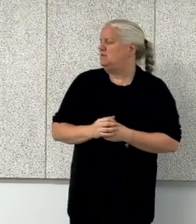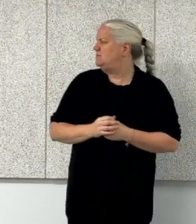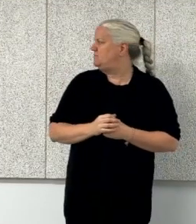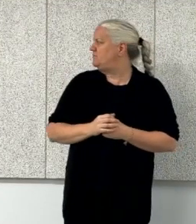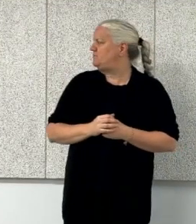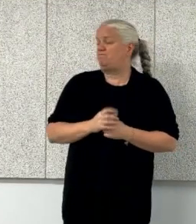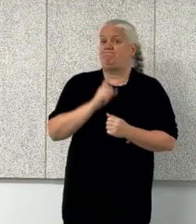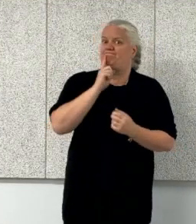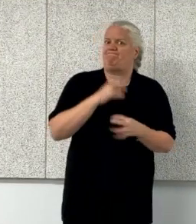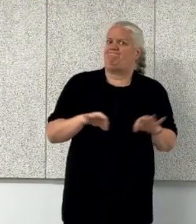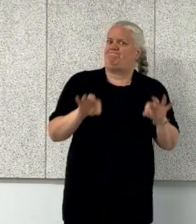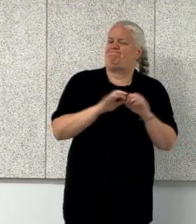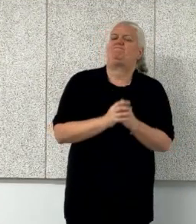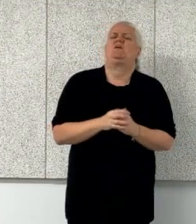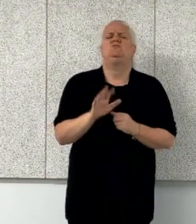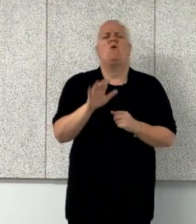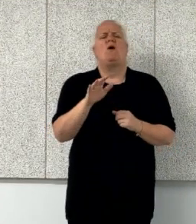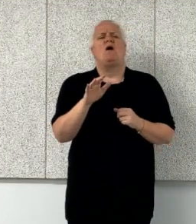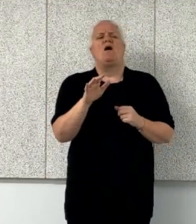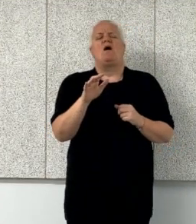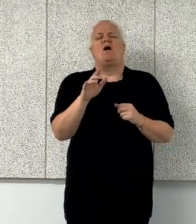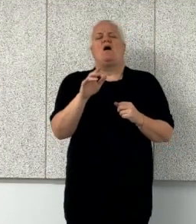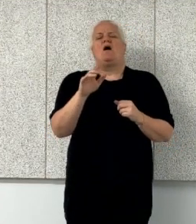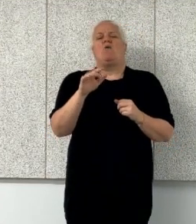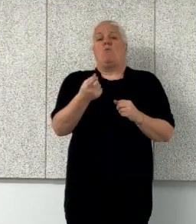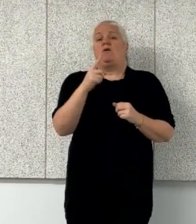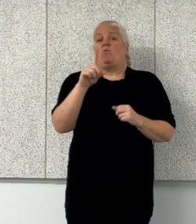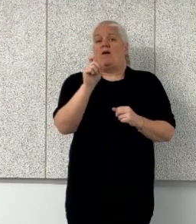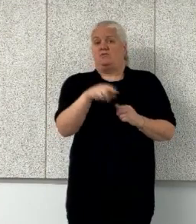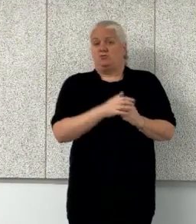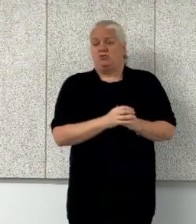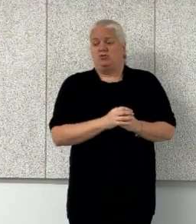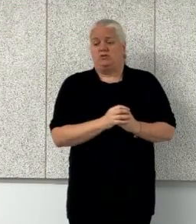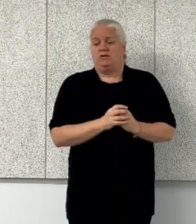to, I shared some questions in advance to think about, and this was actually one of them, was like,